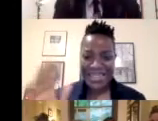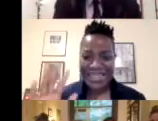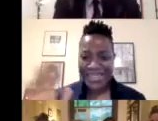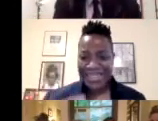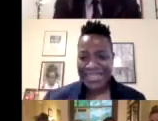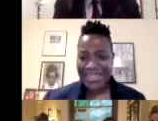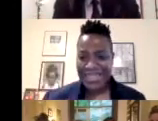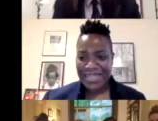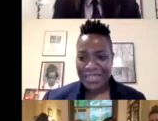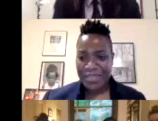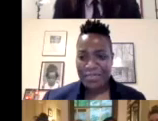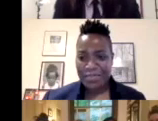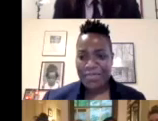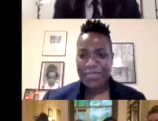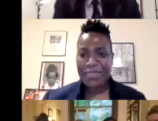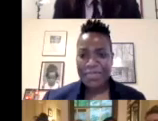we're just all